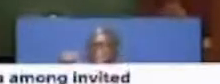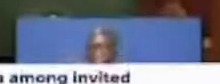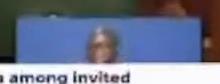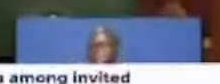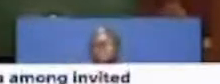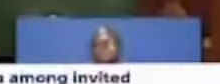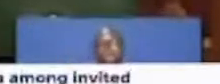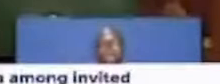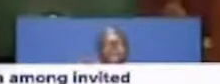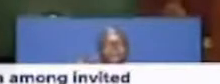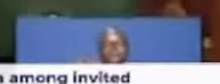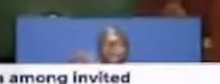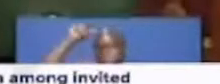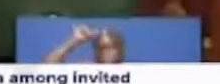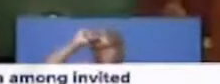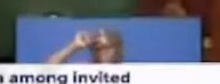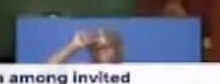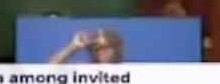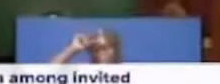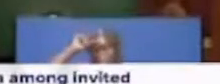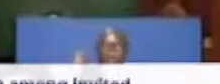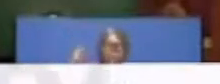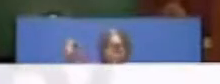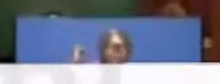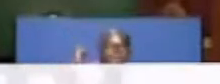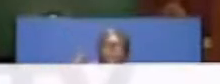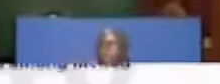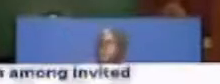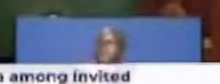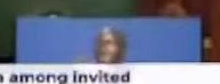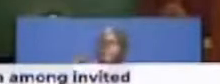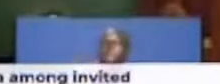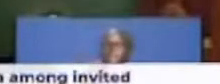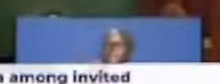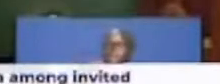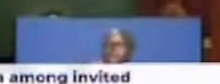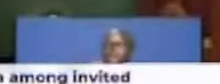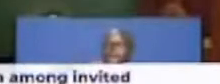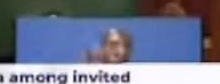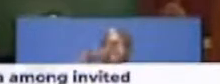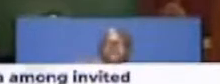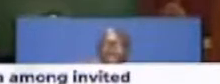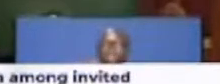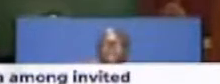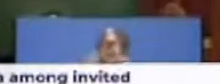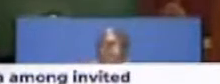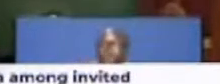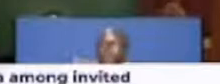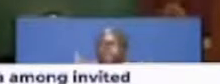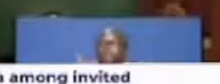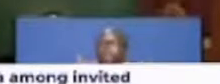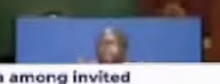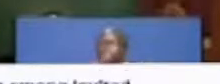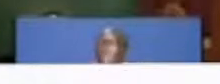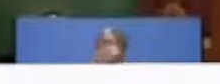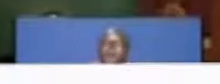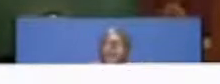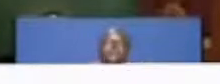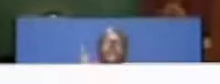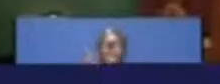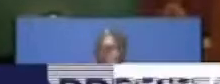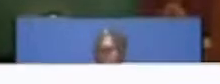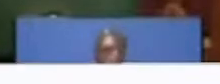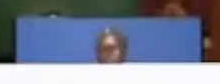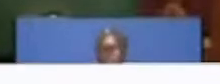county governments political, administrative, and financial autonomy all at once. And we were to do